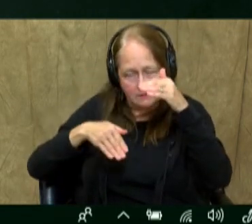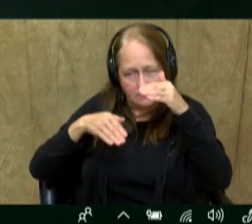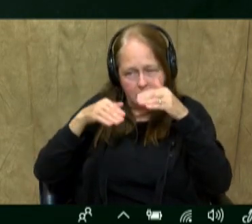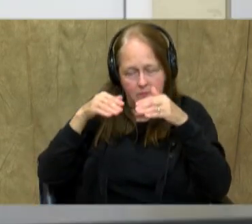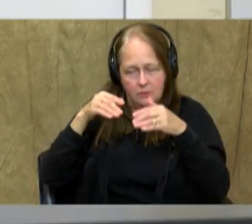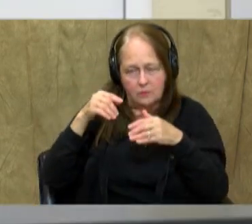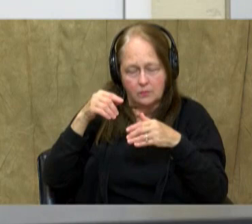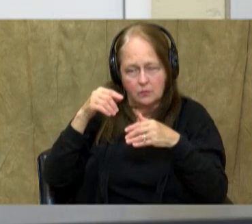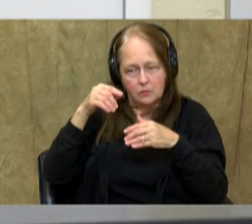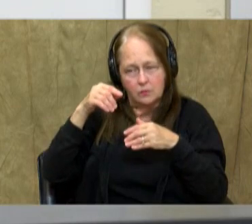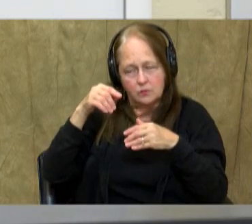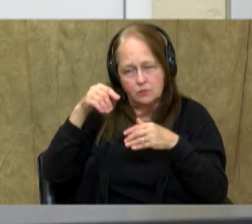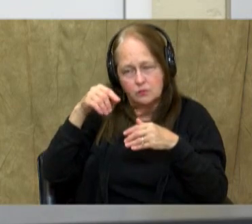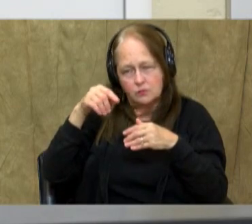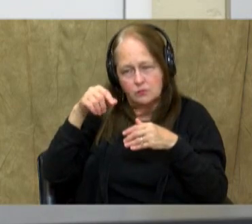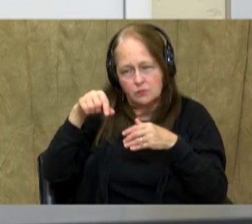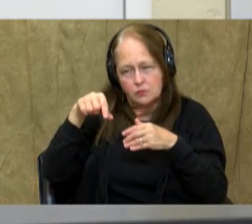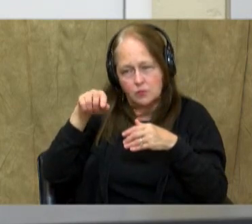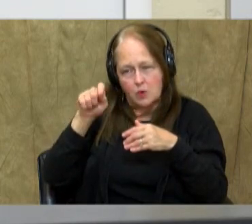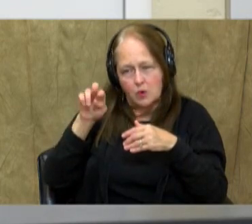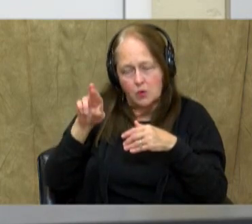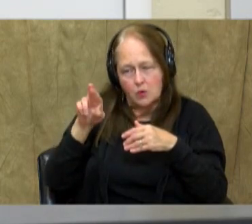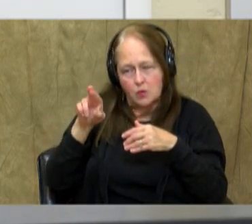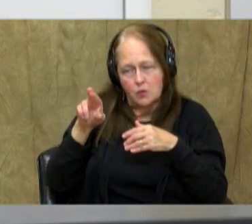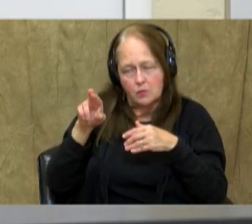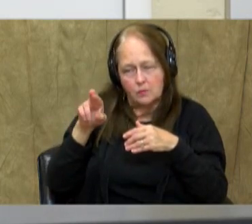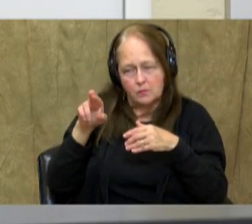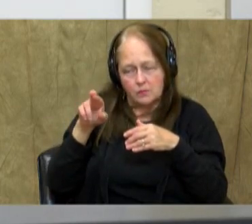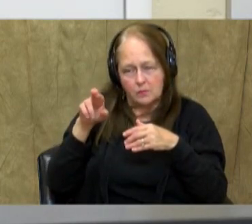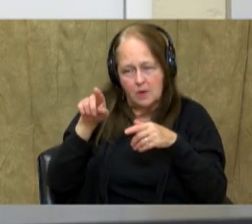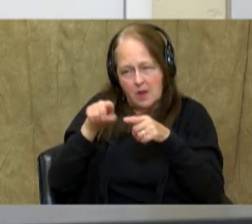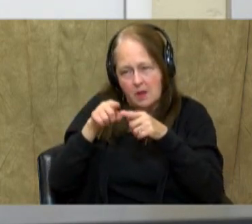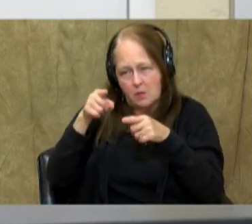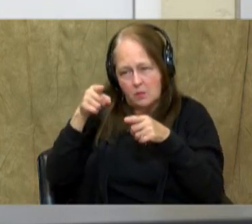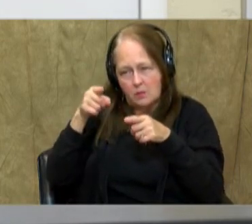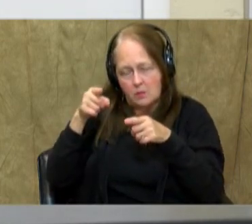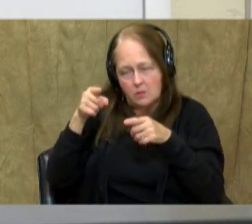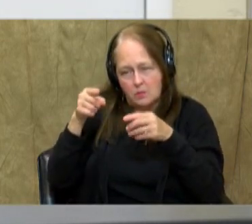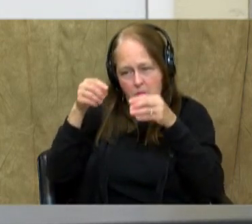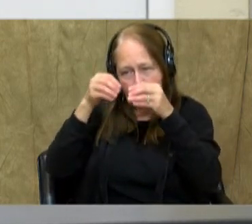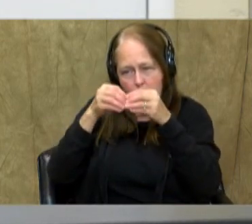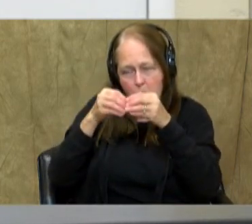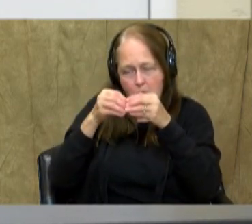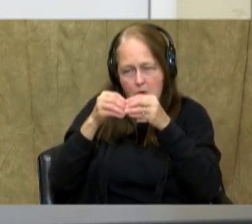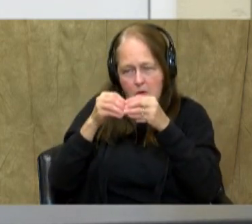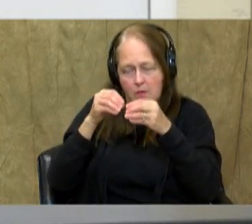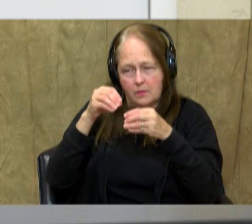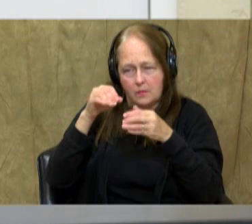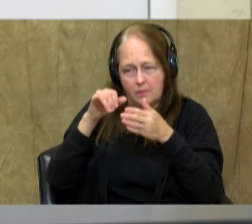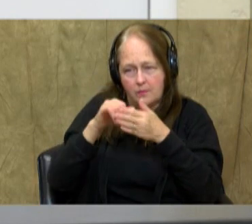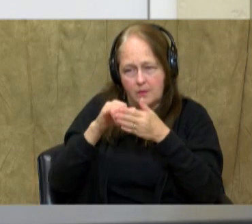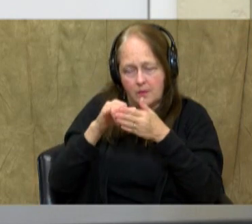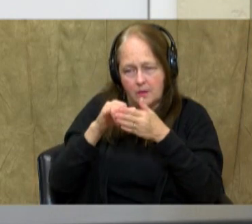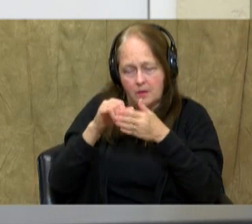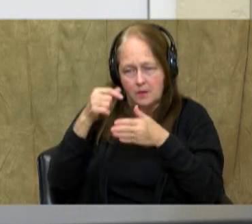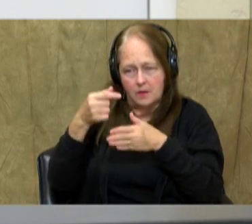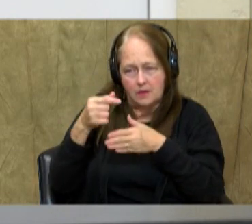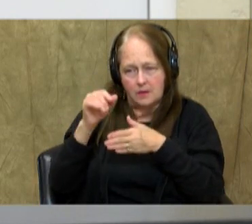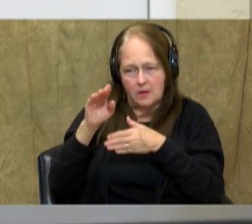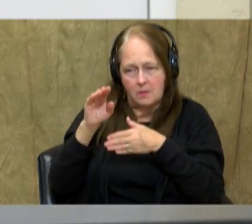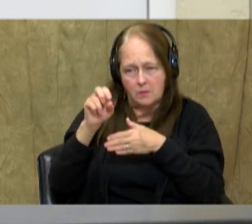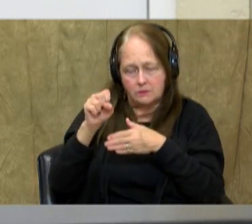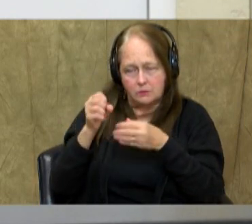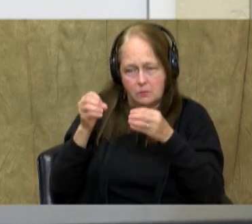If we can see less than a quarter of the moon, it's a crescent moon. If we can see more of the quarter, then it's a gibbous